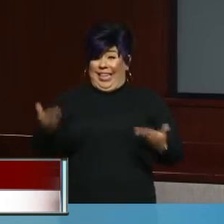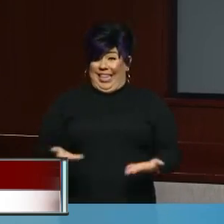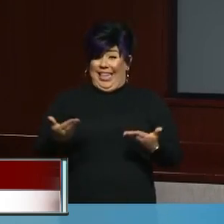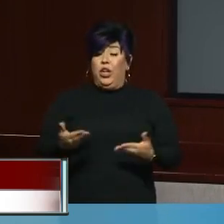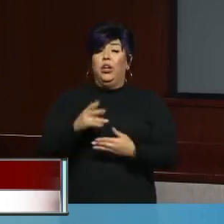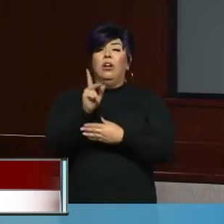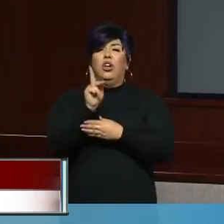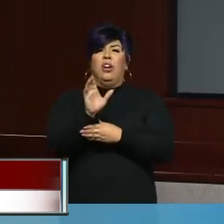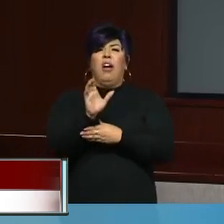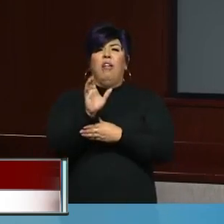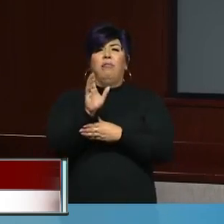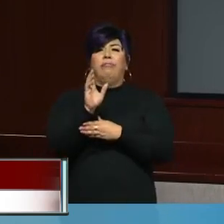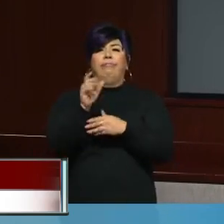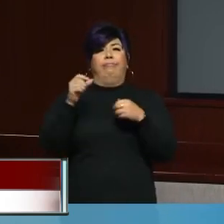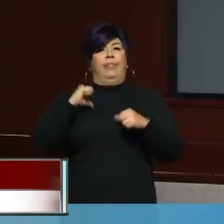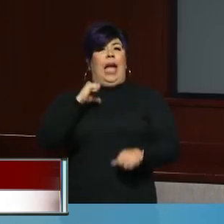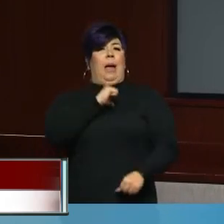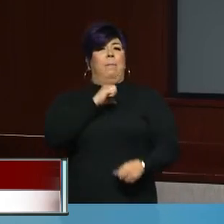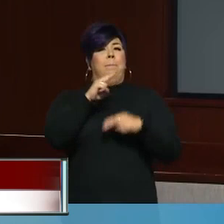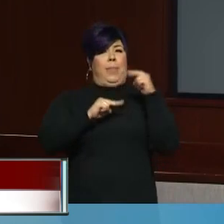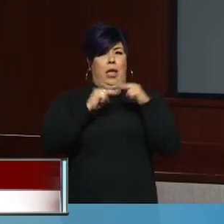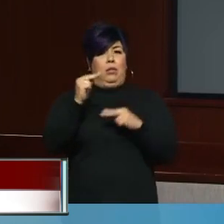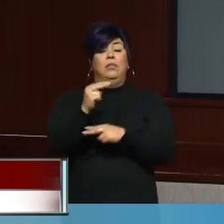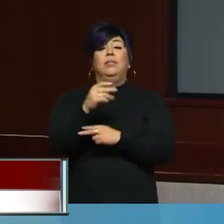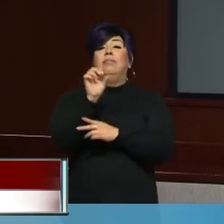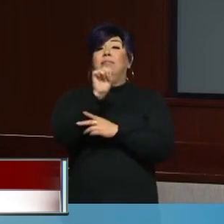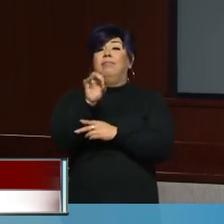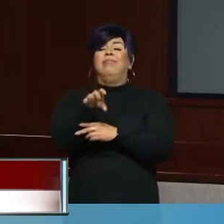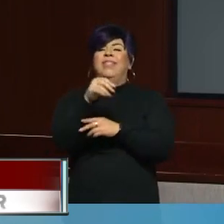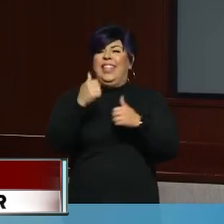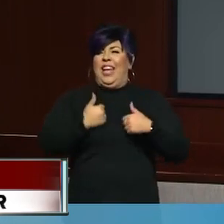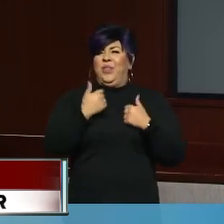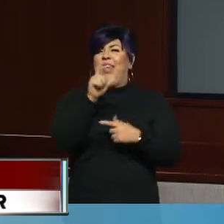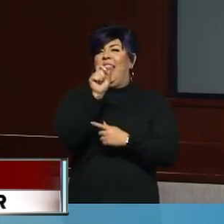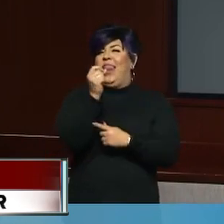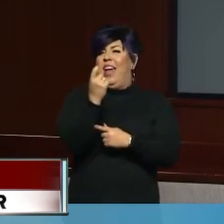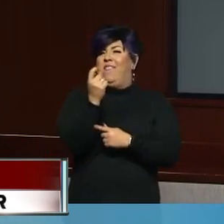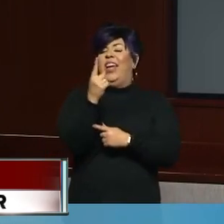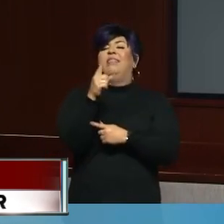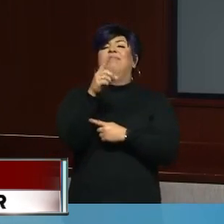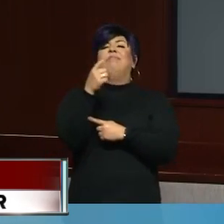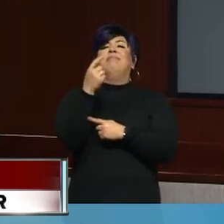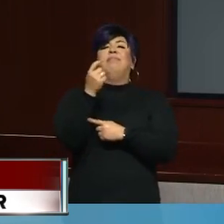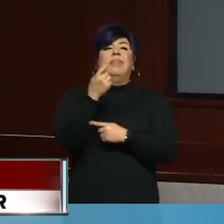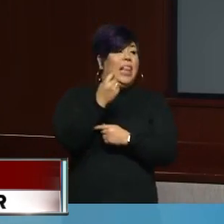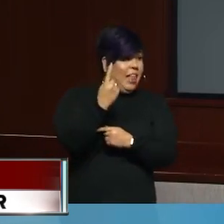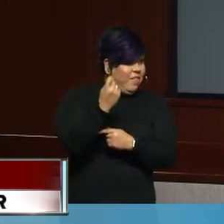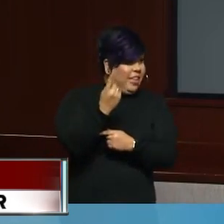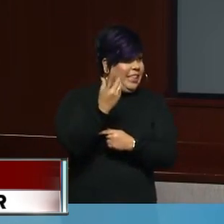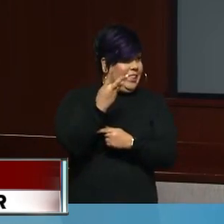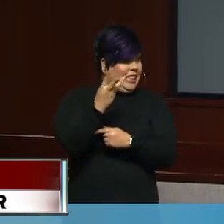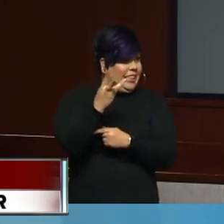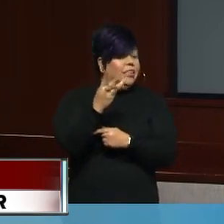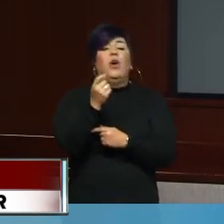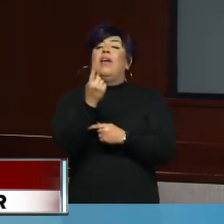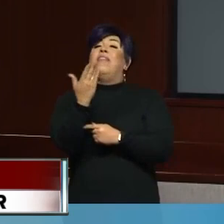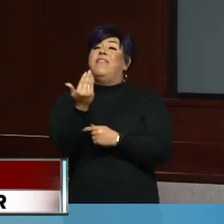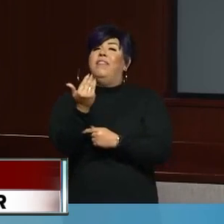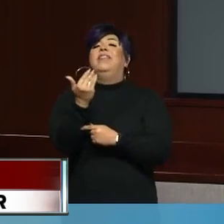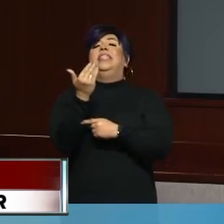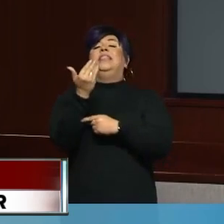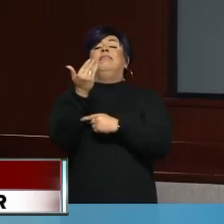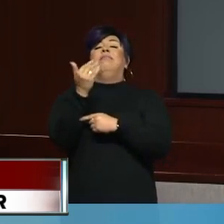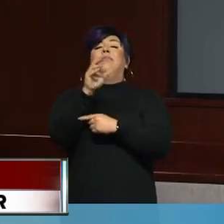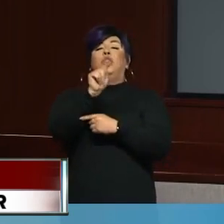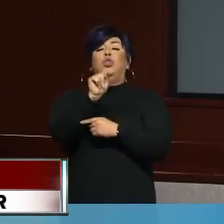admin building. The address is 1115 Truxton Avenue. It's actually in the parking lot behind the court building, and